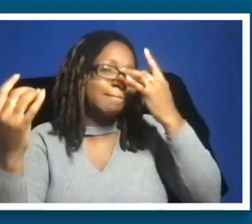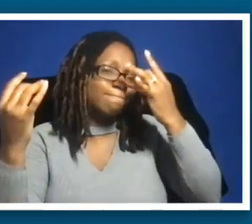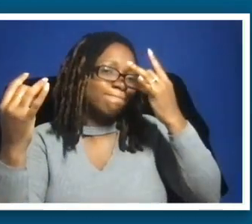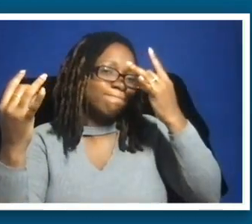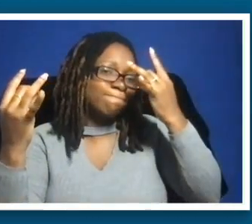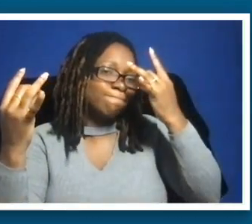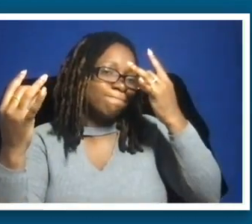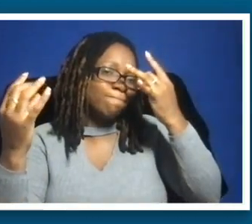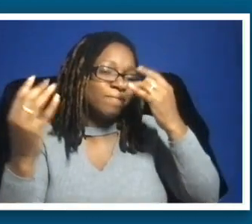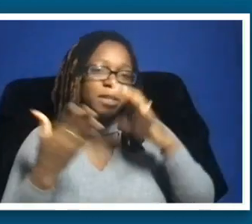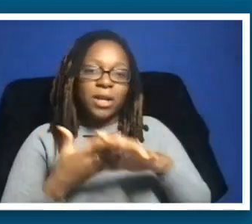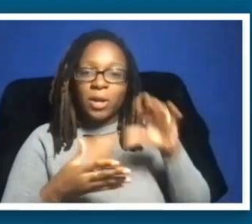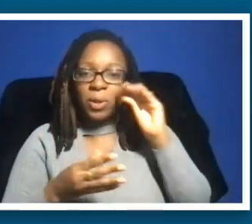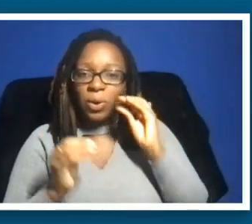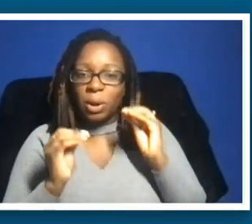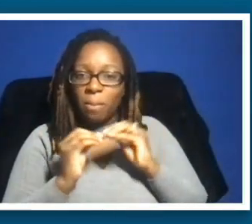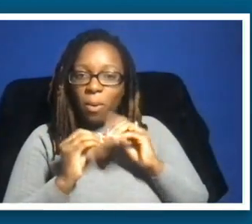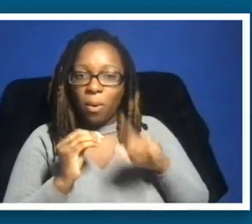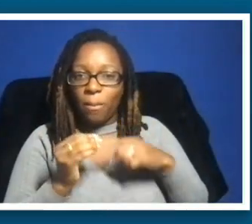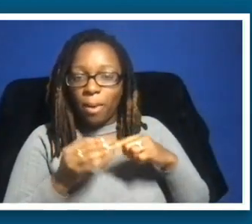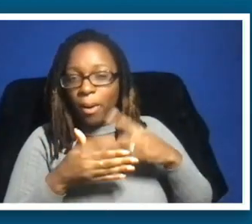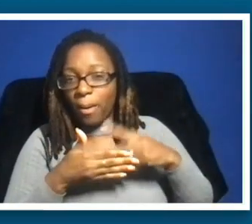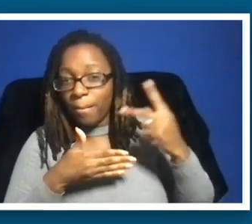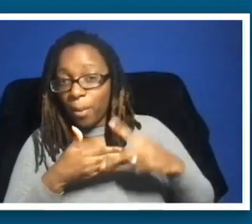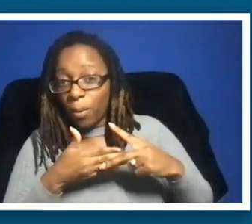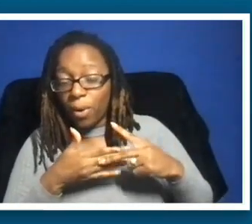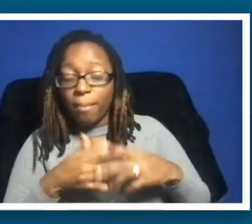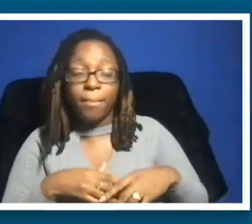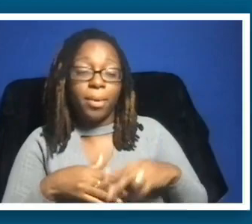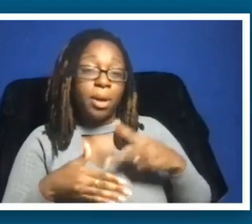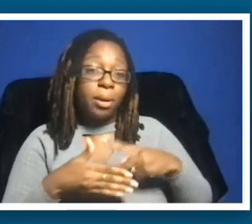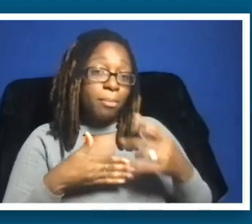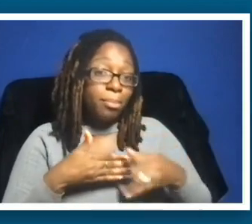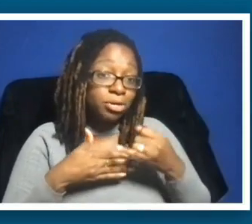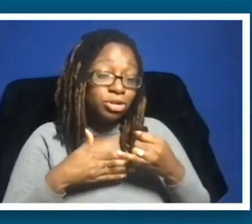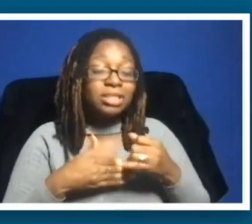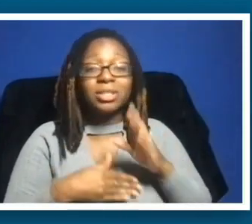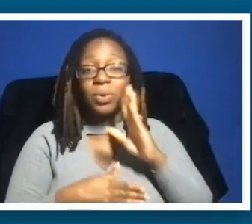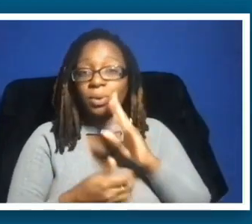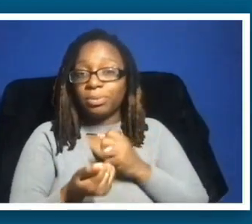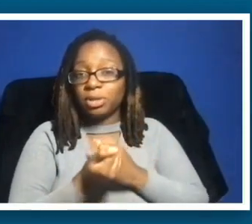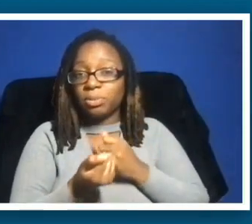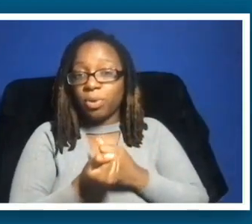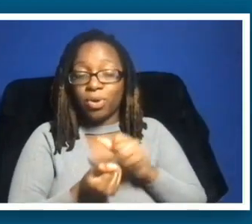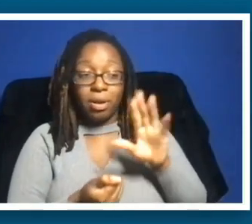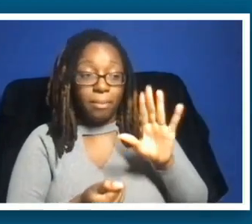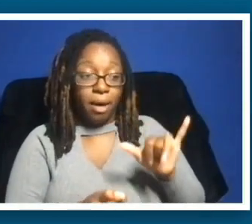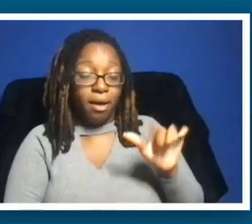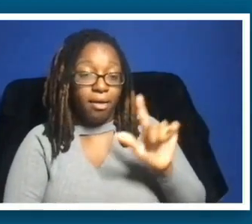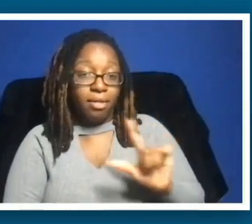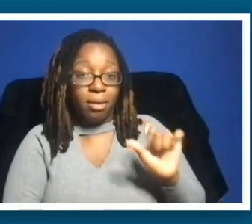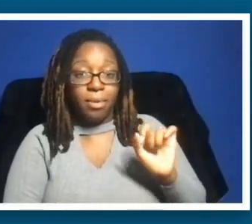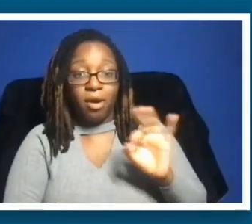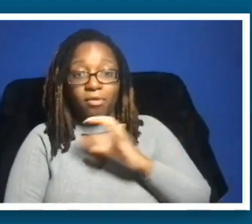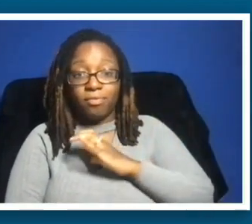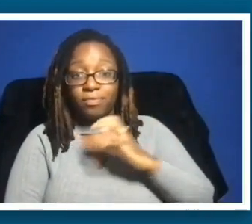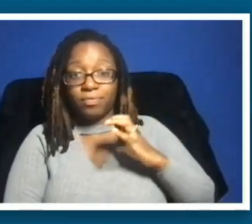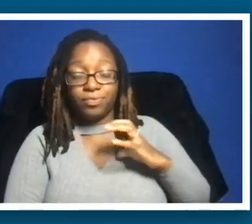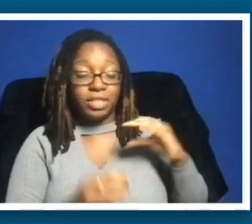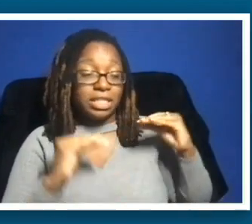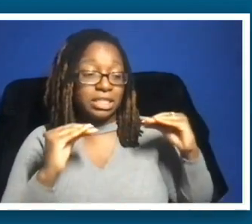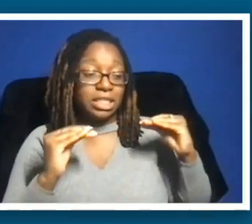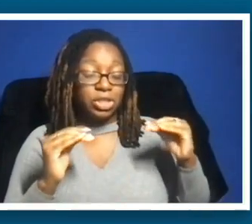more about programs and projects that are supported by the Library of Congress's Teaching with Primary Sources